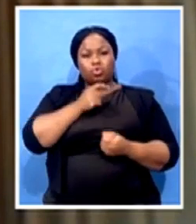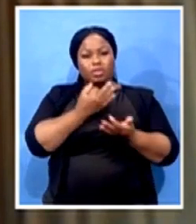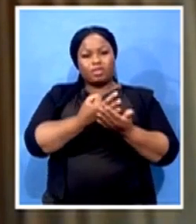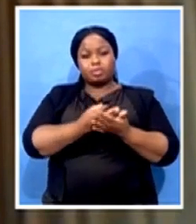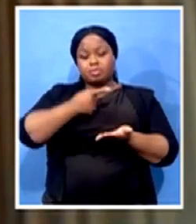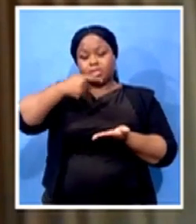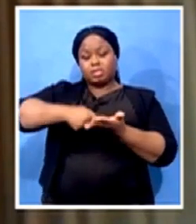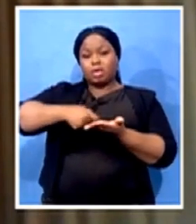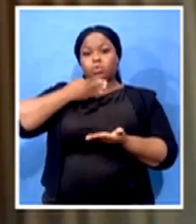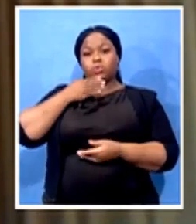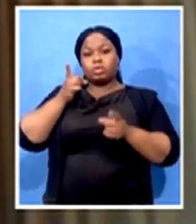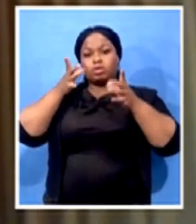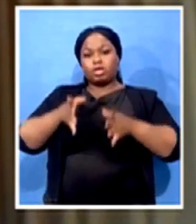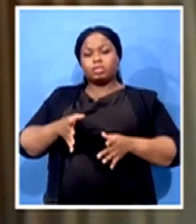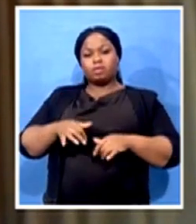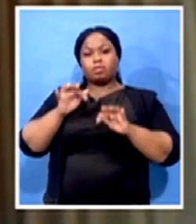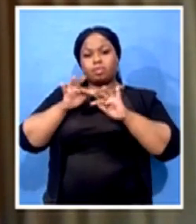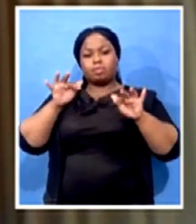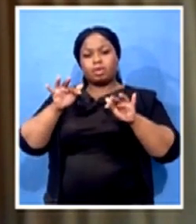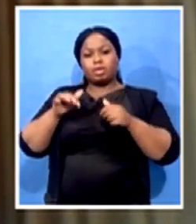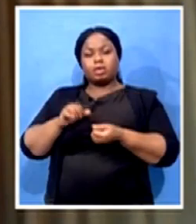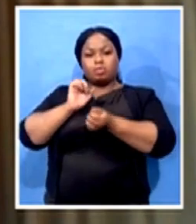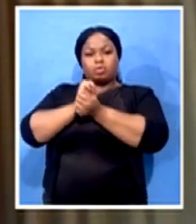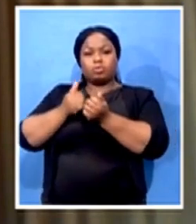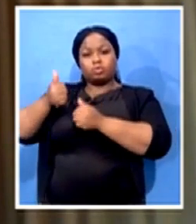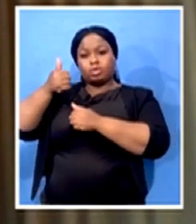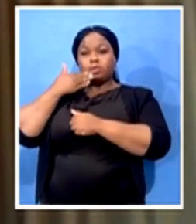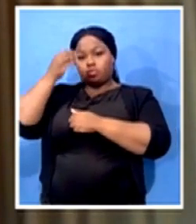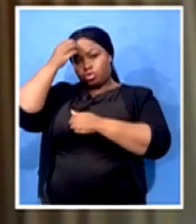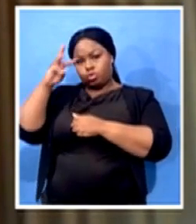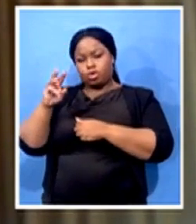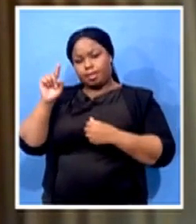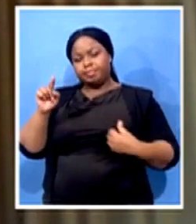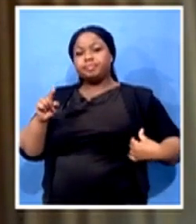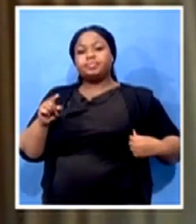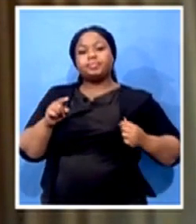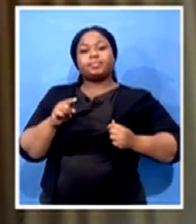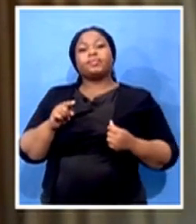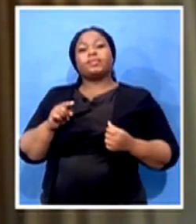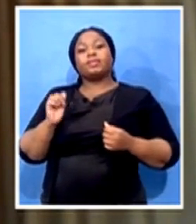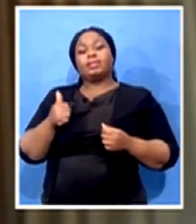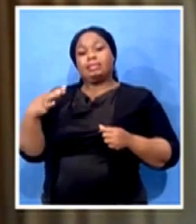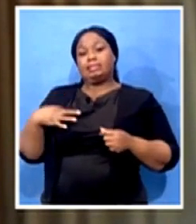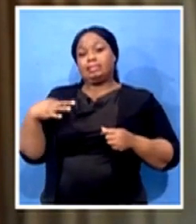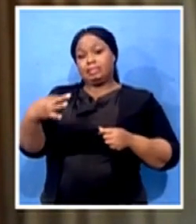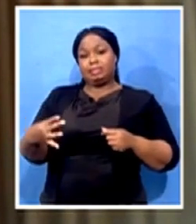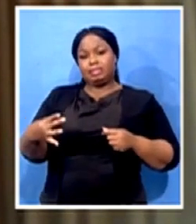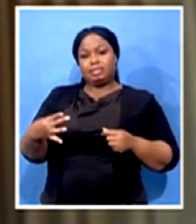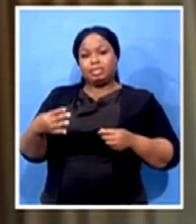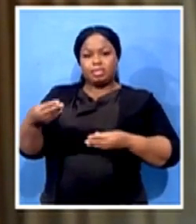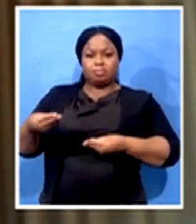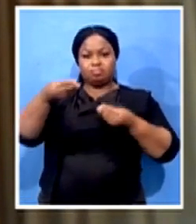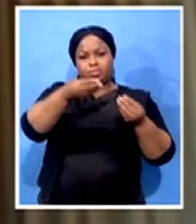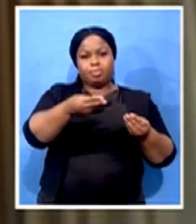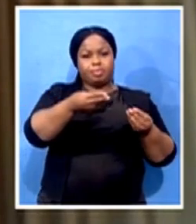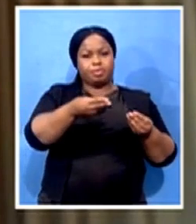Prosecutions. In this case, it will be the one in Pretoria. And then that application is then forwarded with the warrant through the Interpol channels,